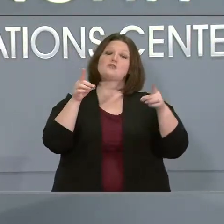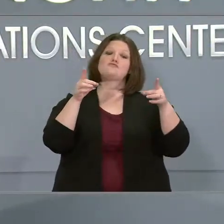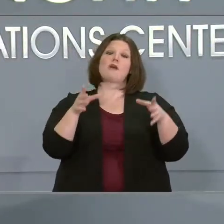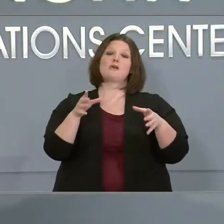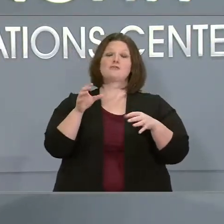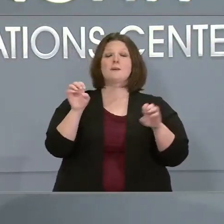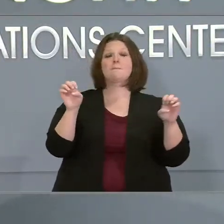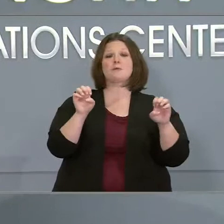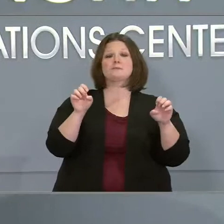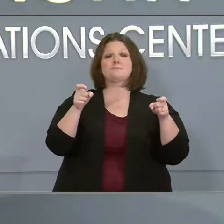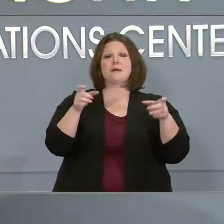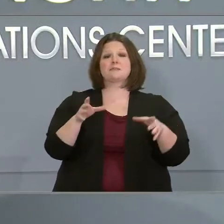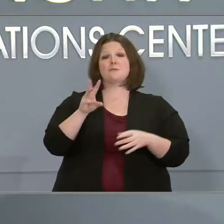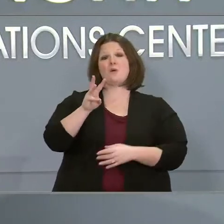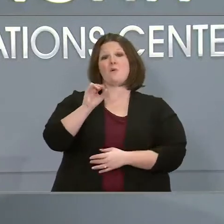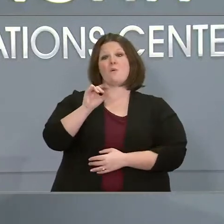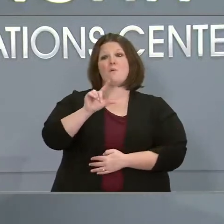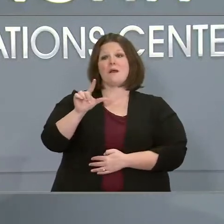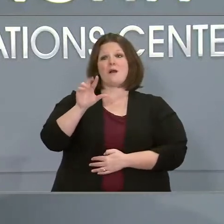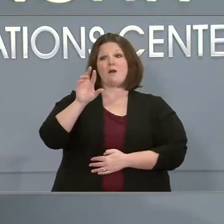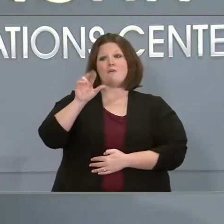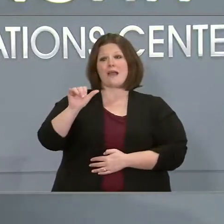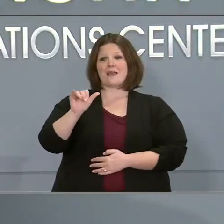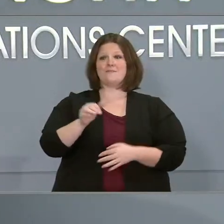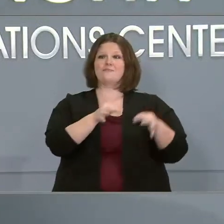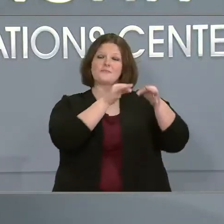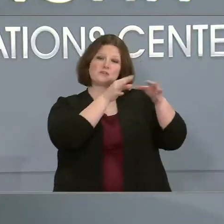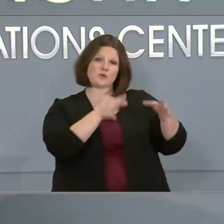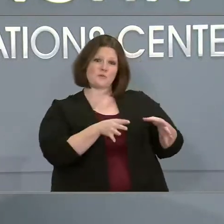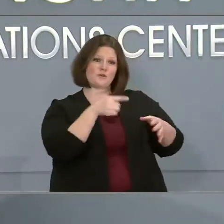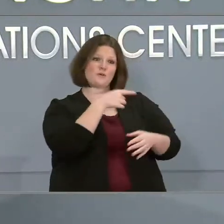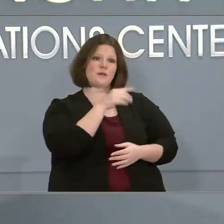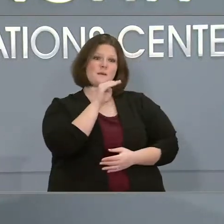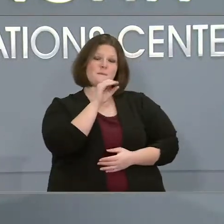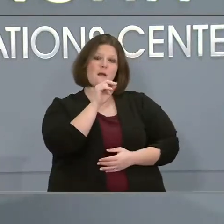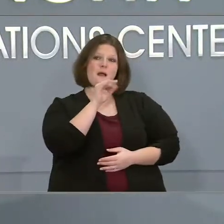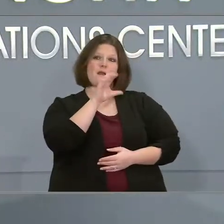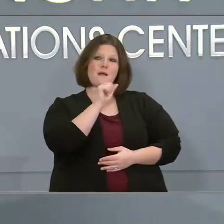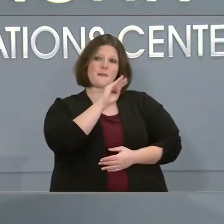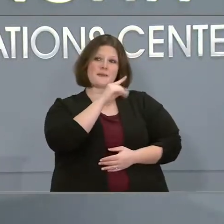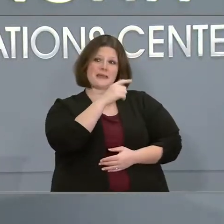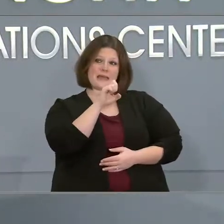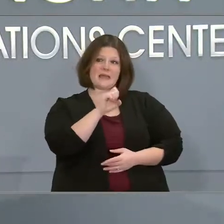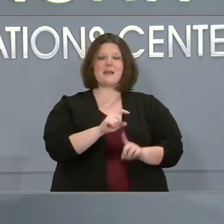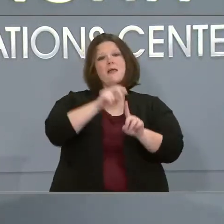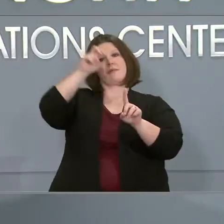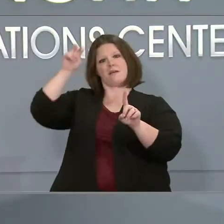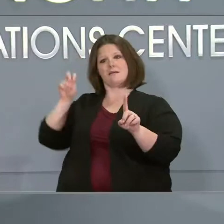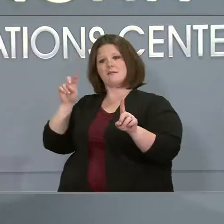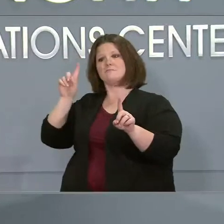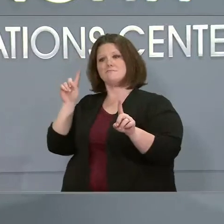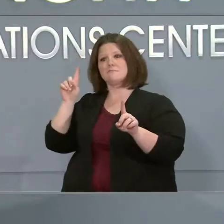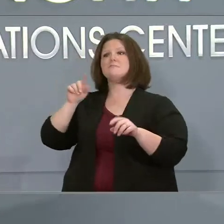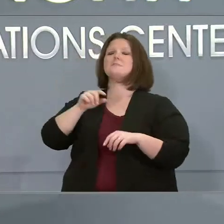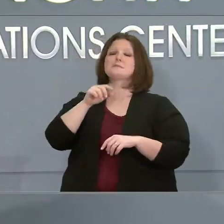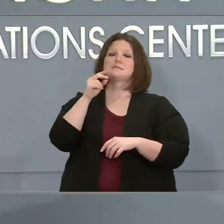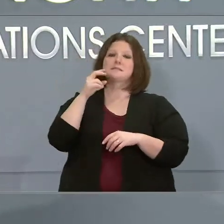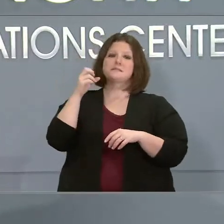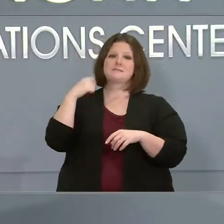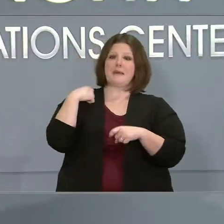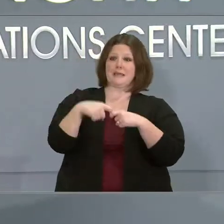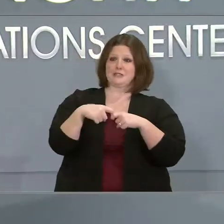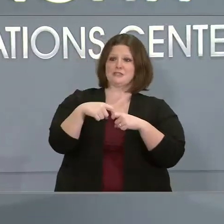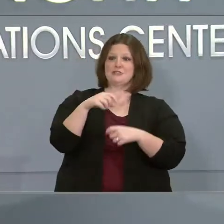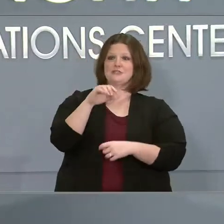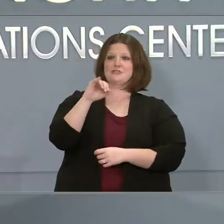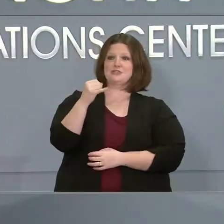Emergency Management, Will Ray. Our sign language interpreters are Monica McGee. And behind the scenes,